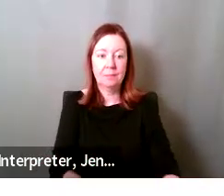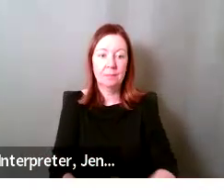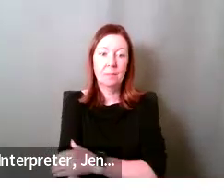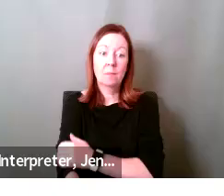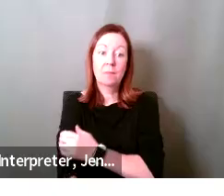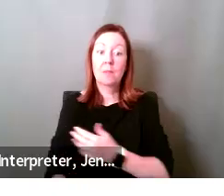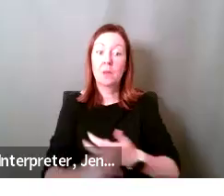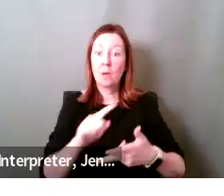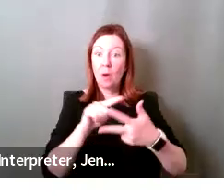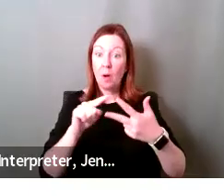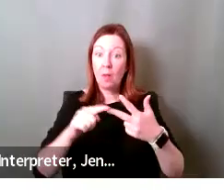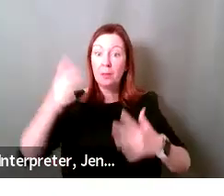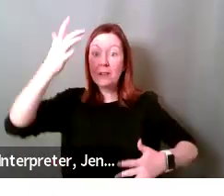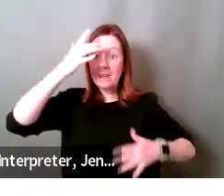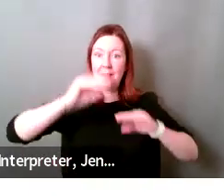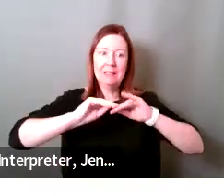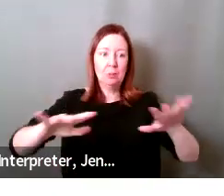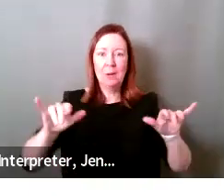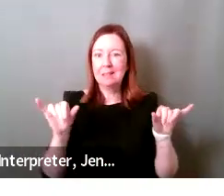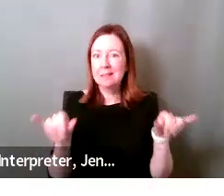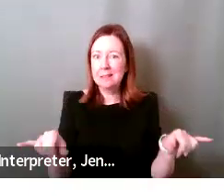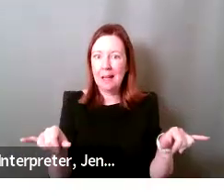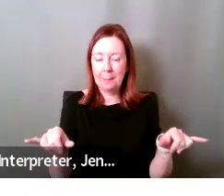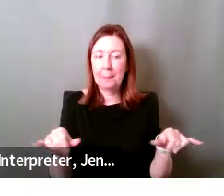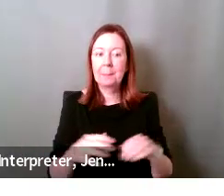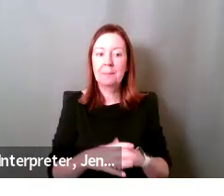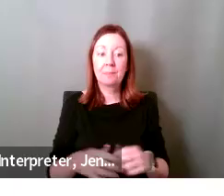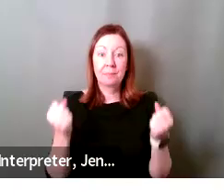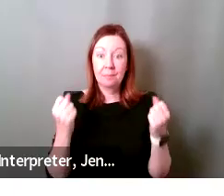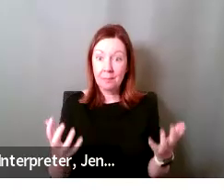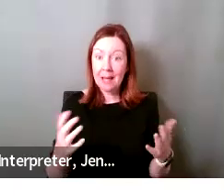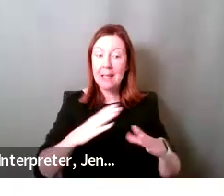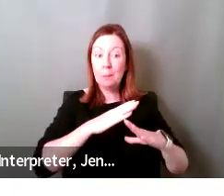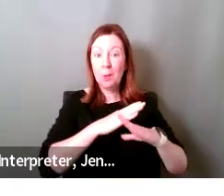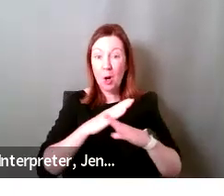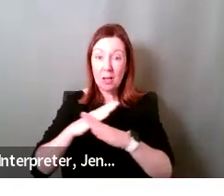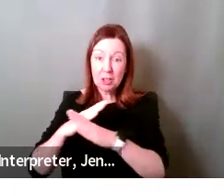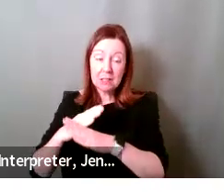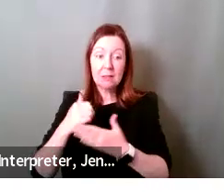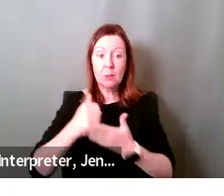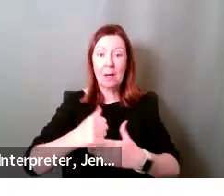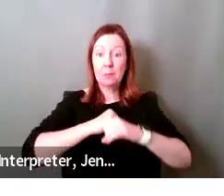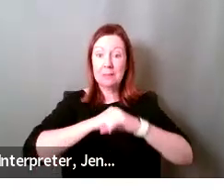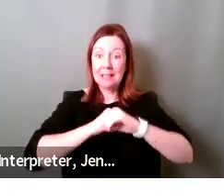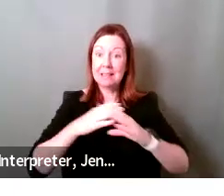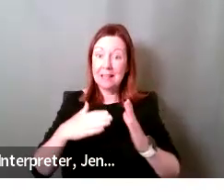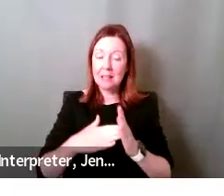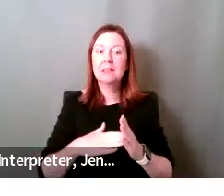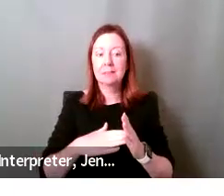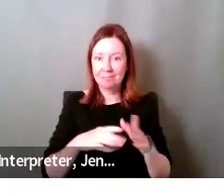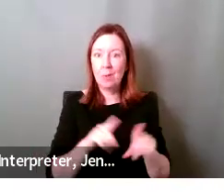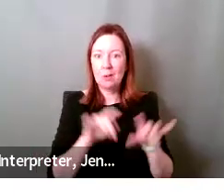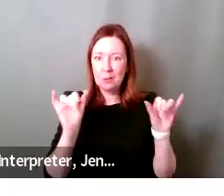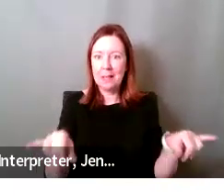So, all three viruses are spread in the same way, and many of those precautions to help protect against them are also